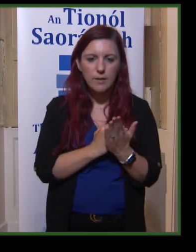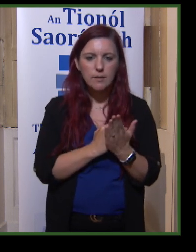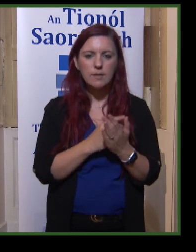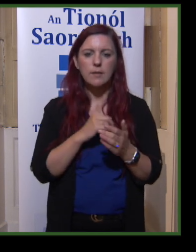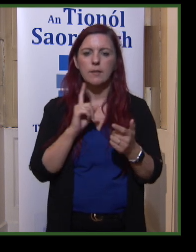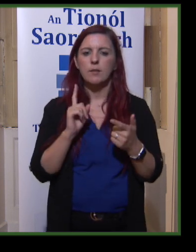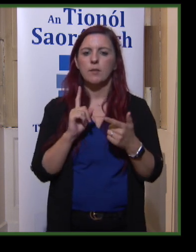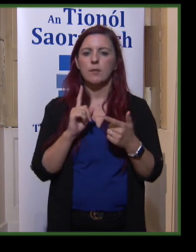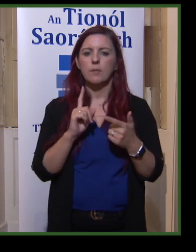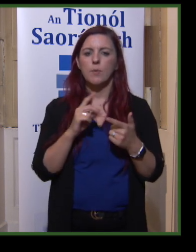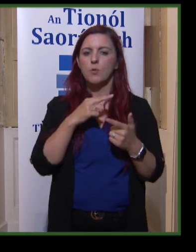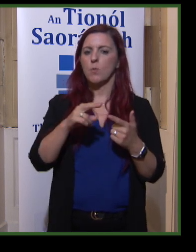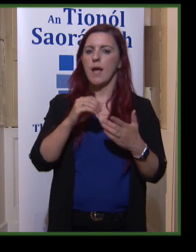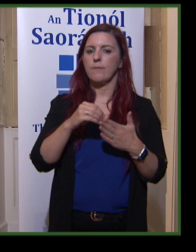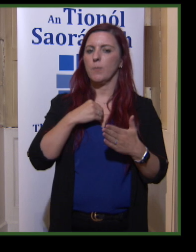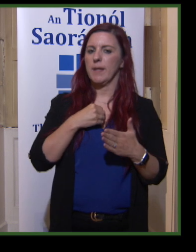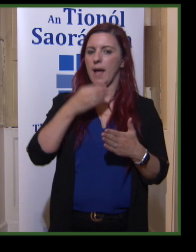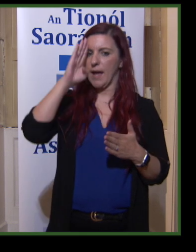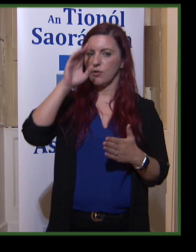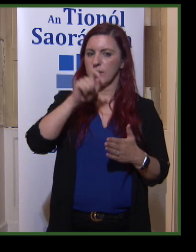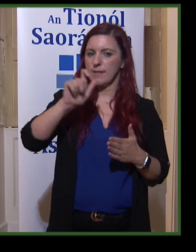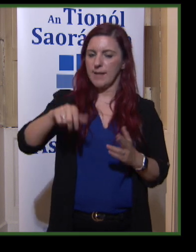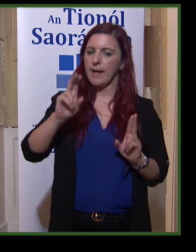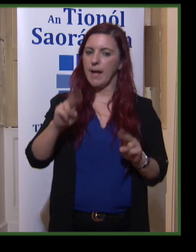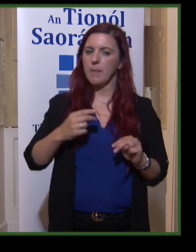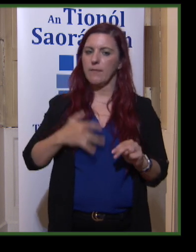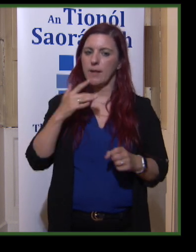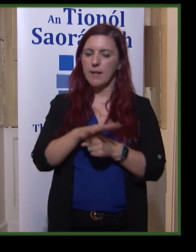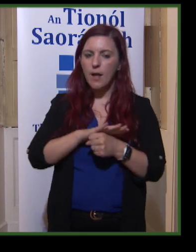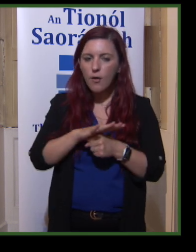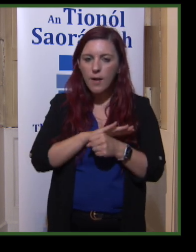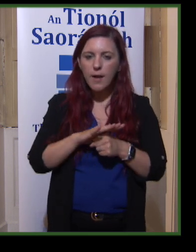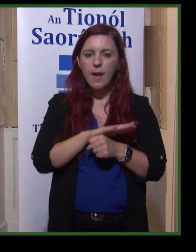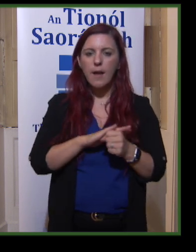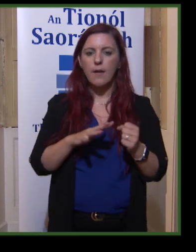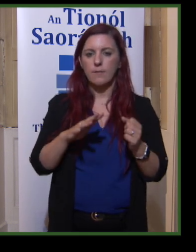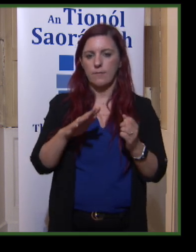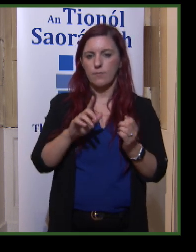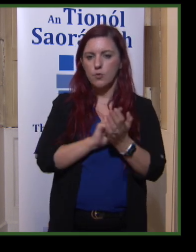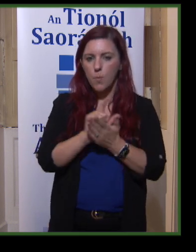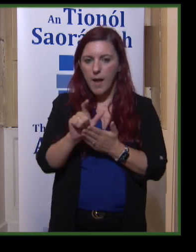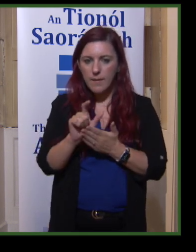citizen. 16% said not necessarily an Irish citizen and over 21 years